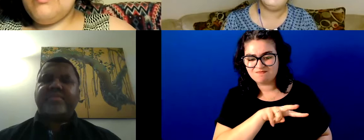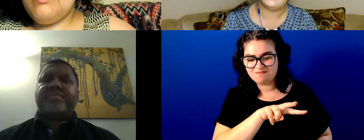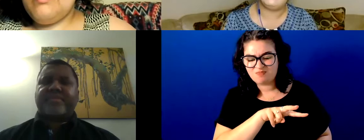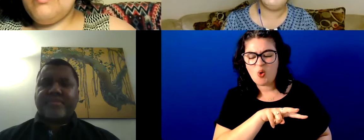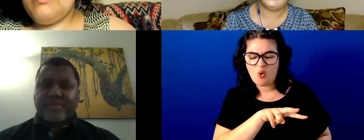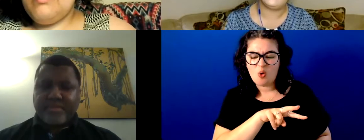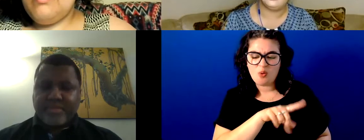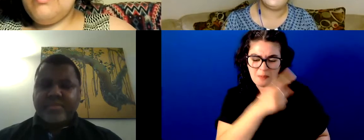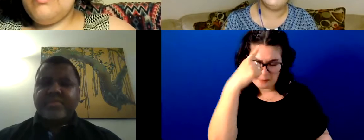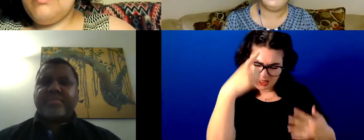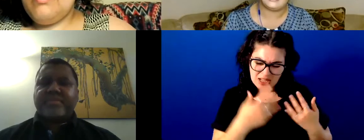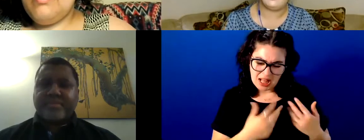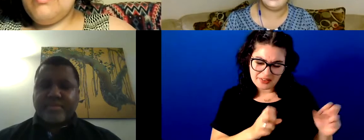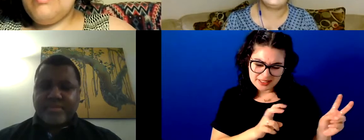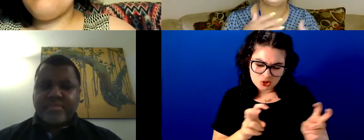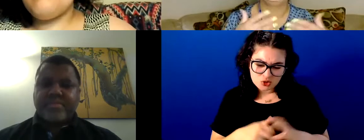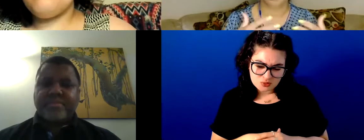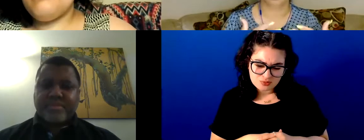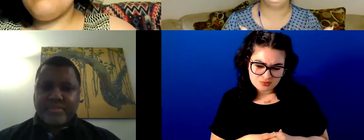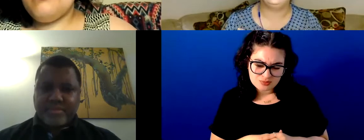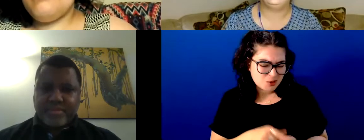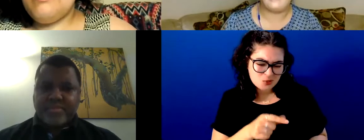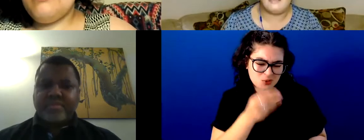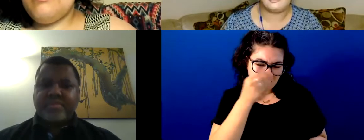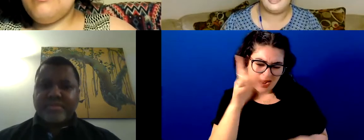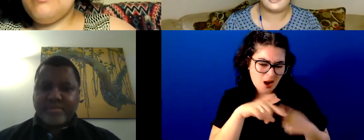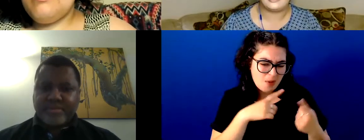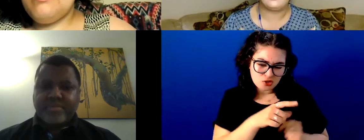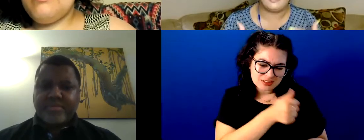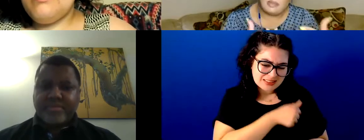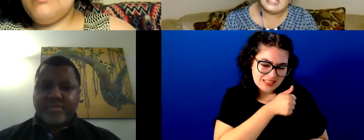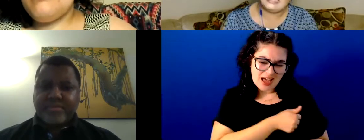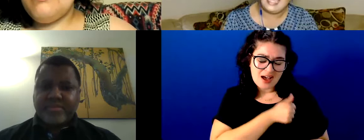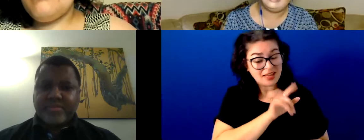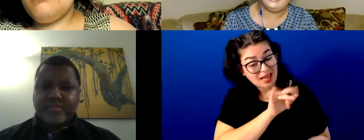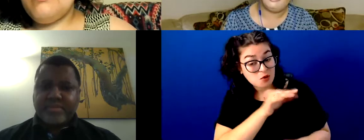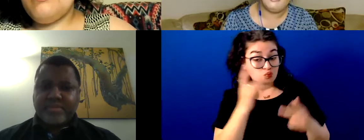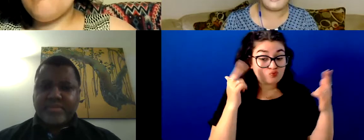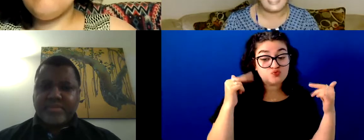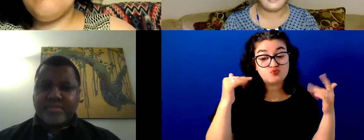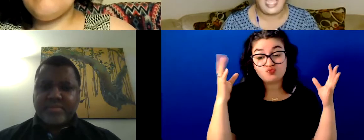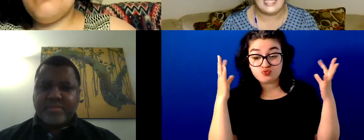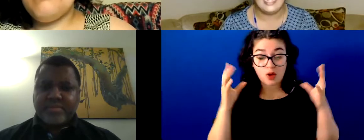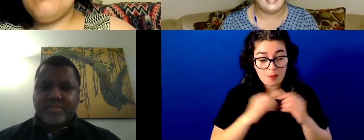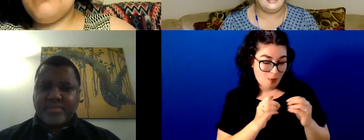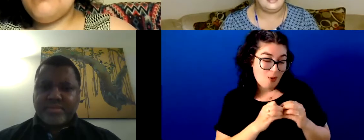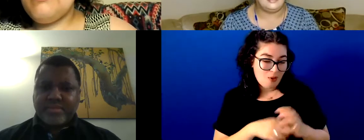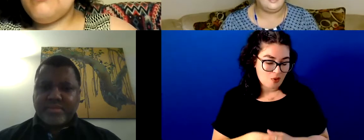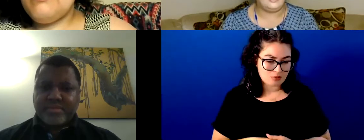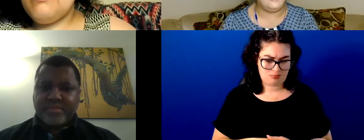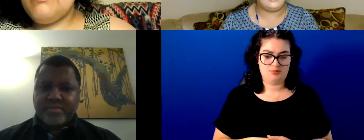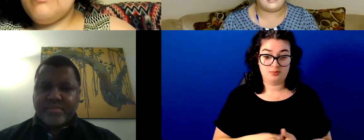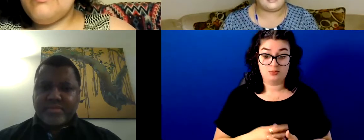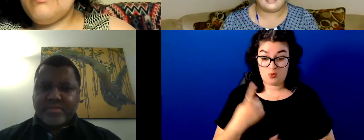be the mental issue. Maybe that's why it is. You don't really care that much about yourself. So maybe if you did that a little bit more. I've actually had a